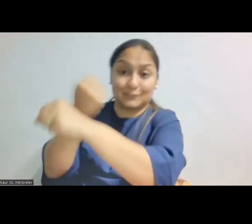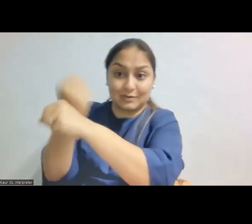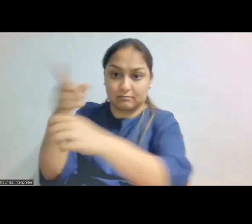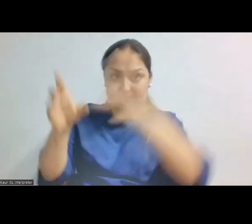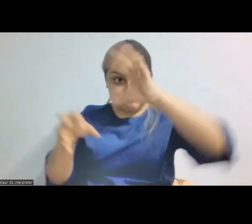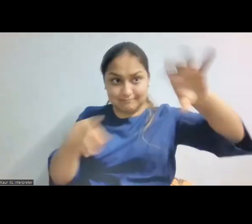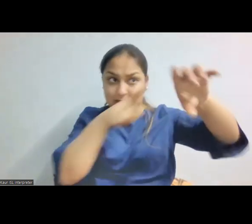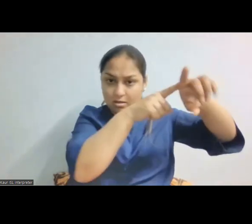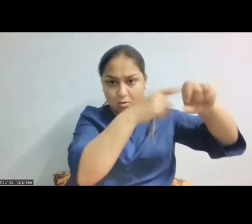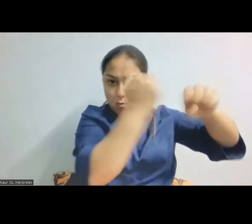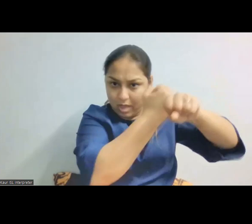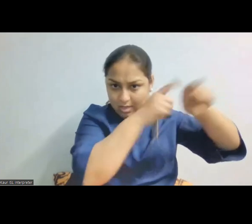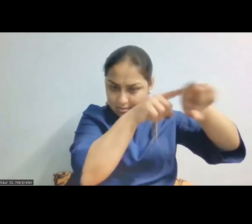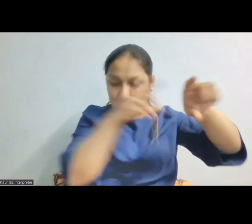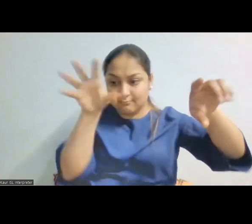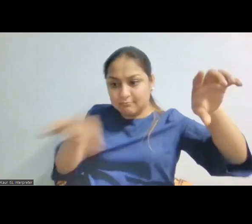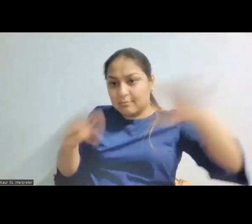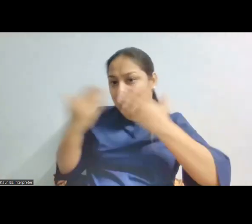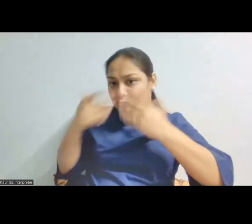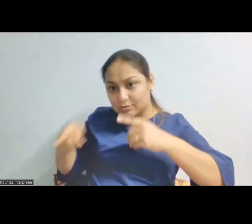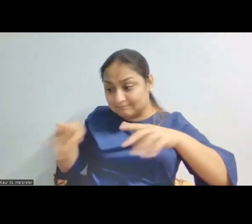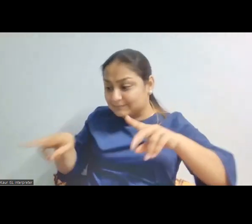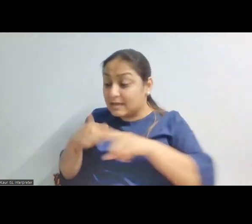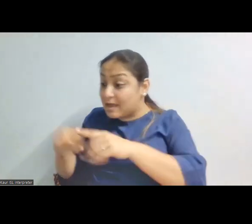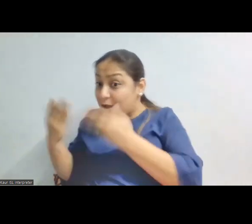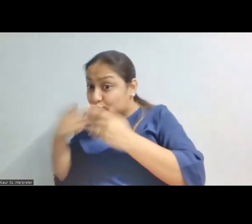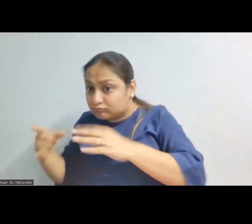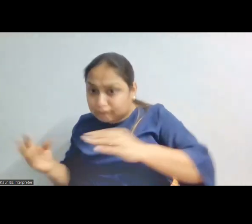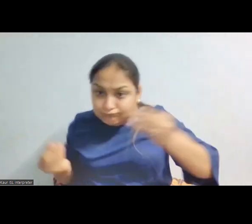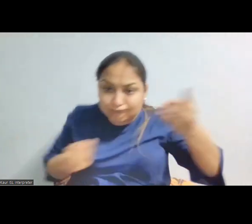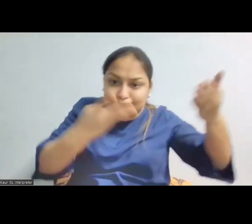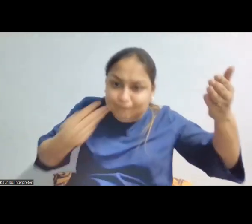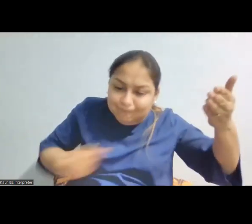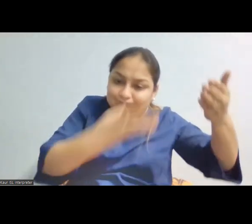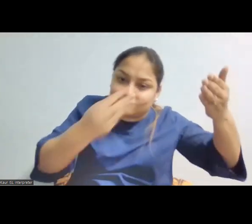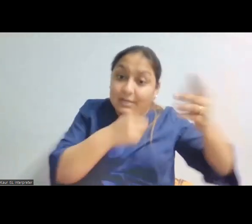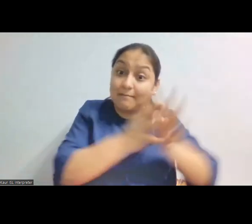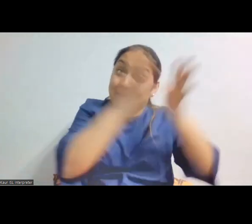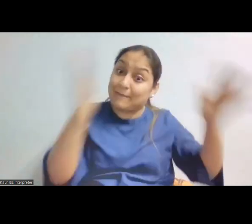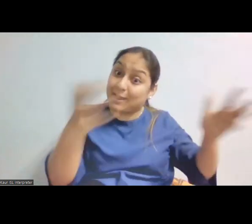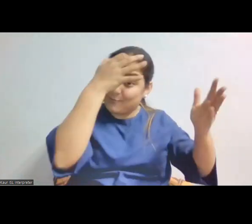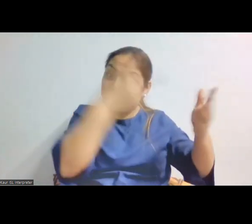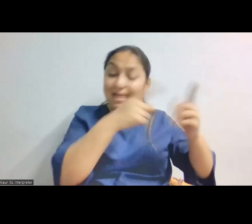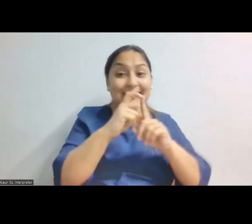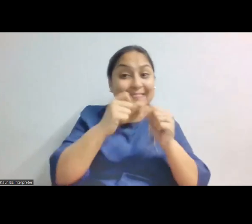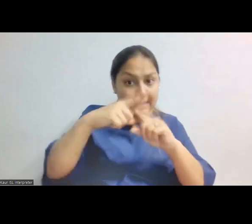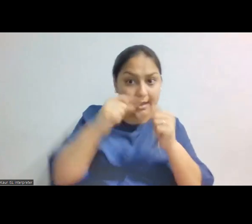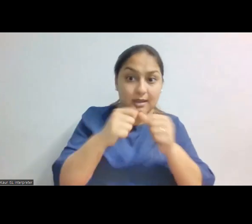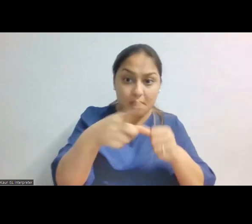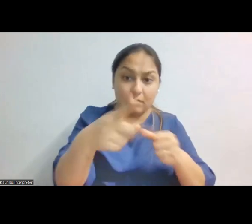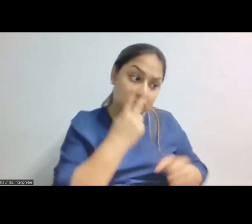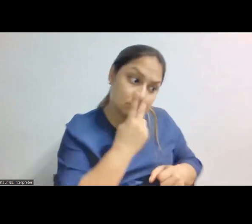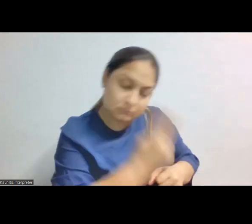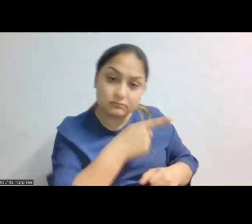And education is a kind of a feeder to the workforce. That is a greater challenge, because if you look at the data in STEM,